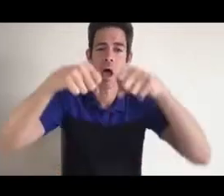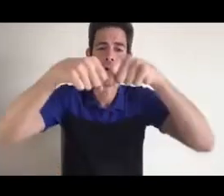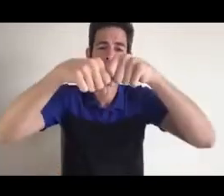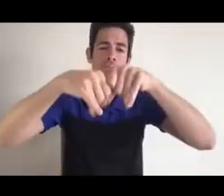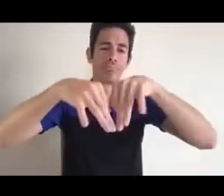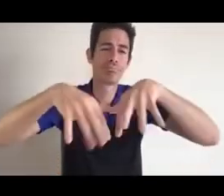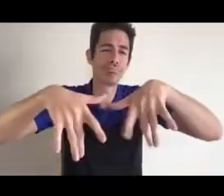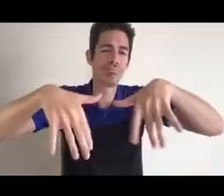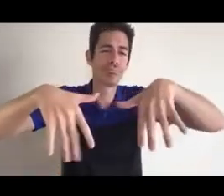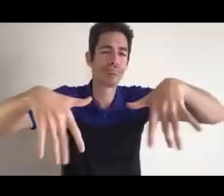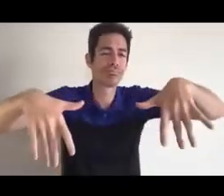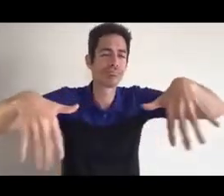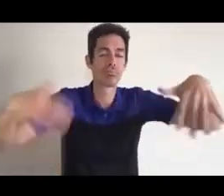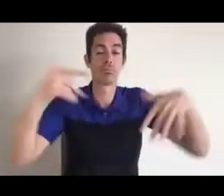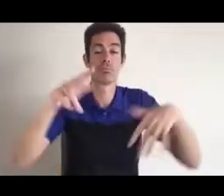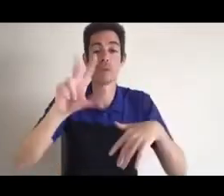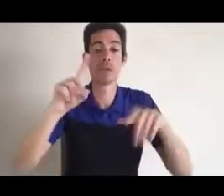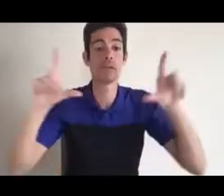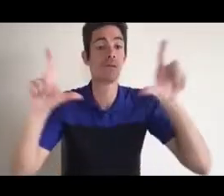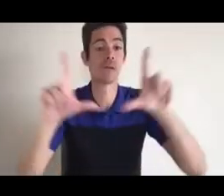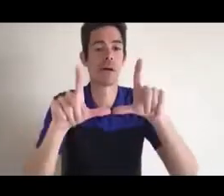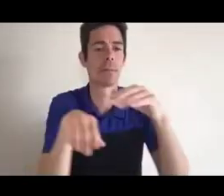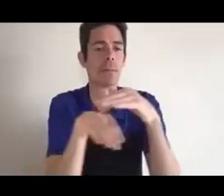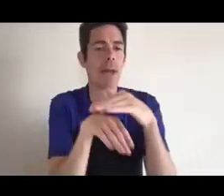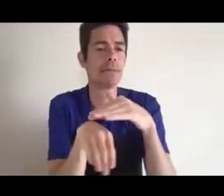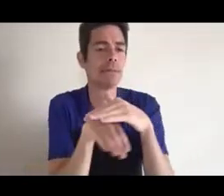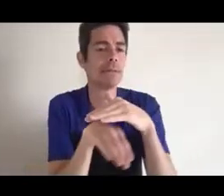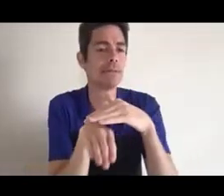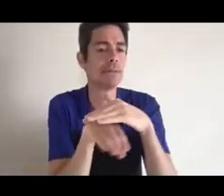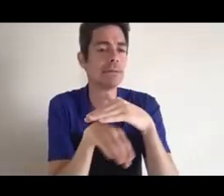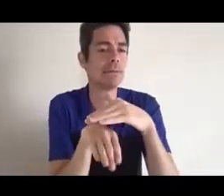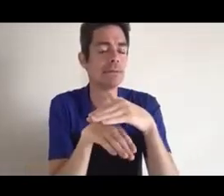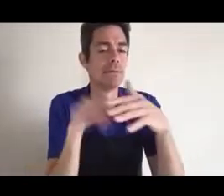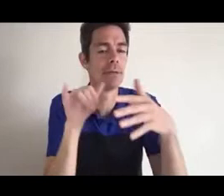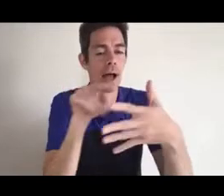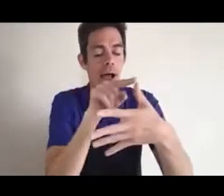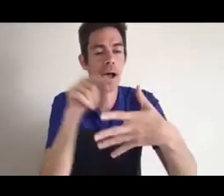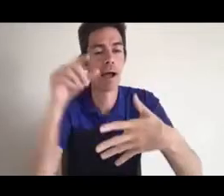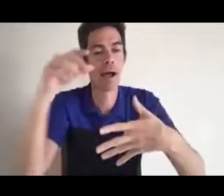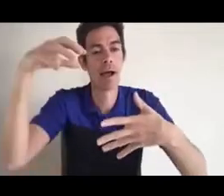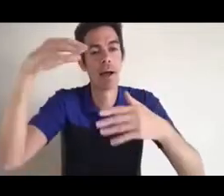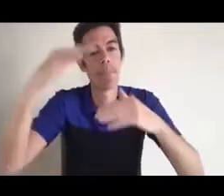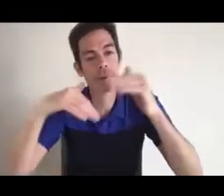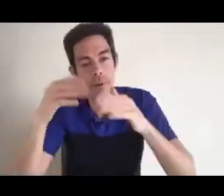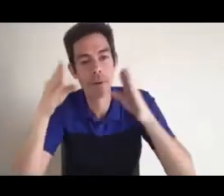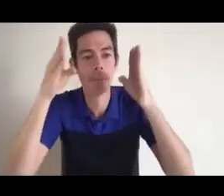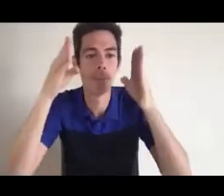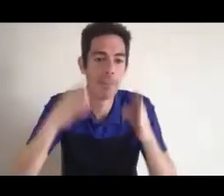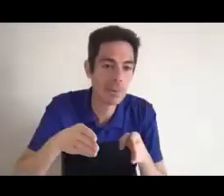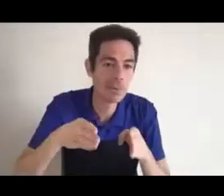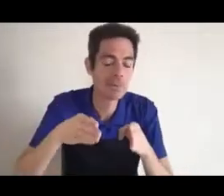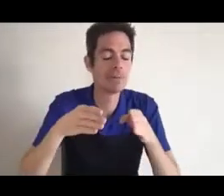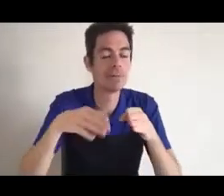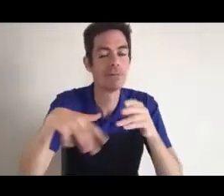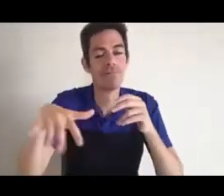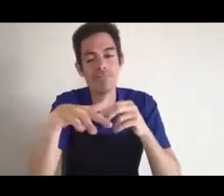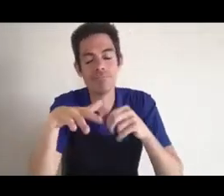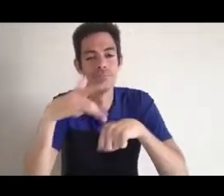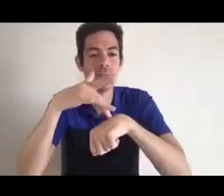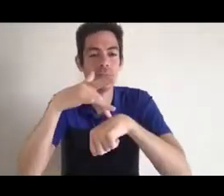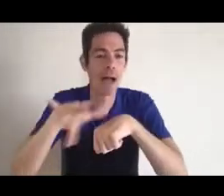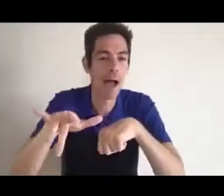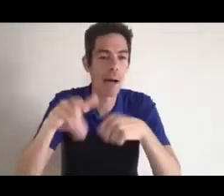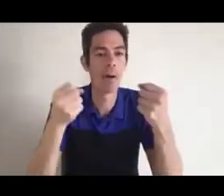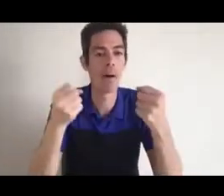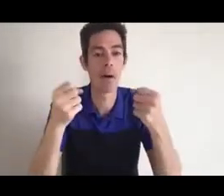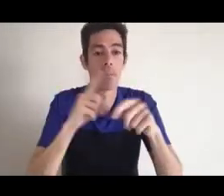So 3D really has so many different parts to it. So the scene is just the basics. A building,